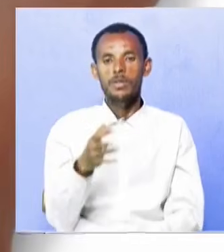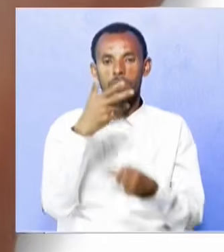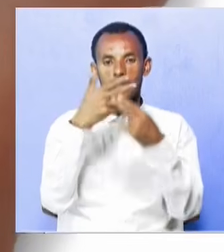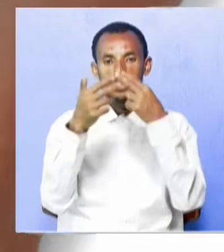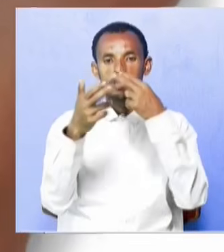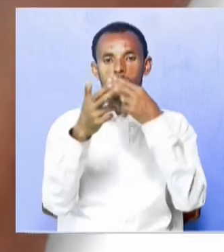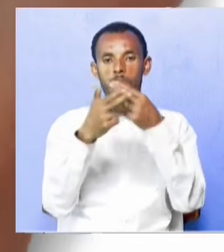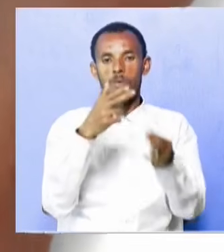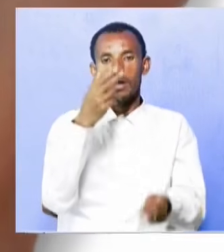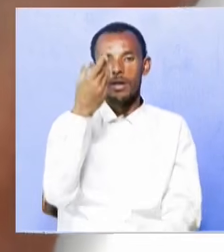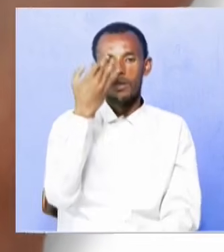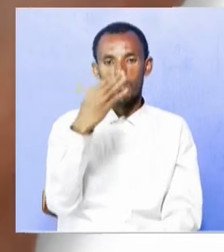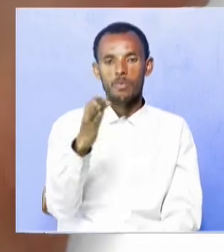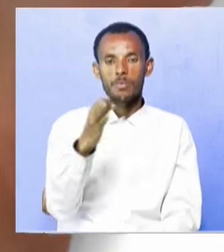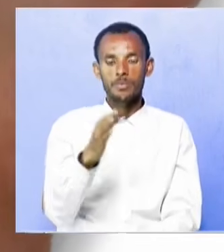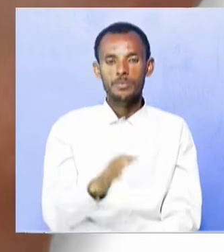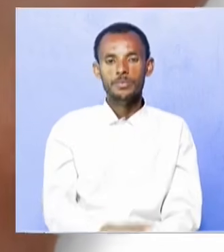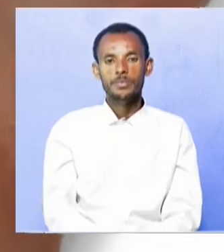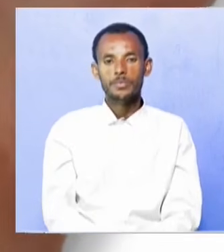product of